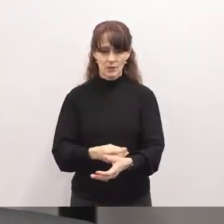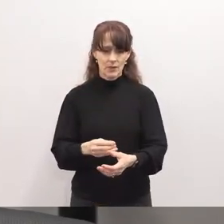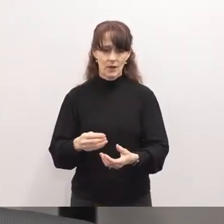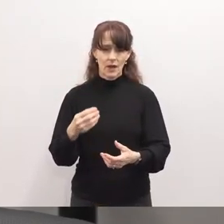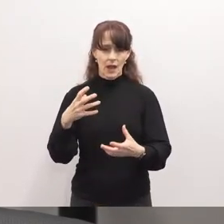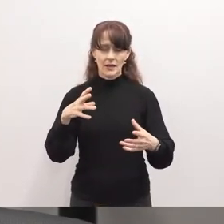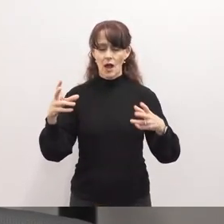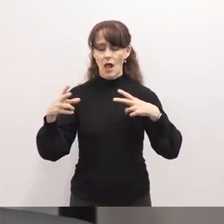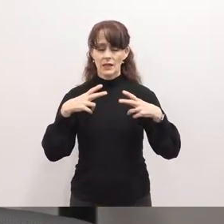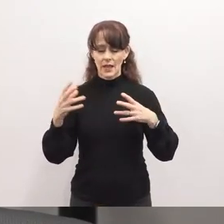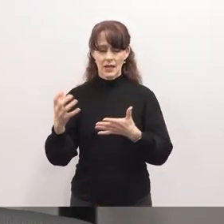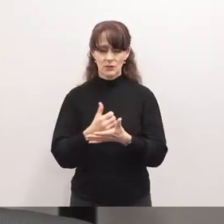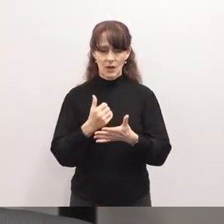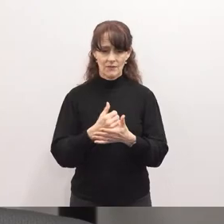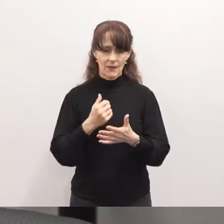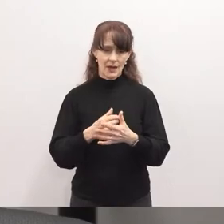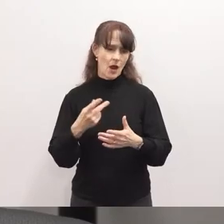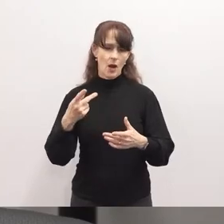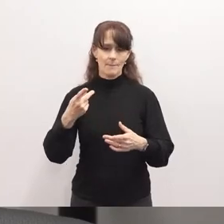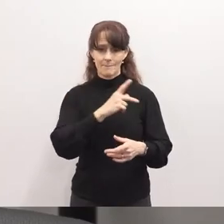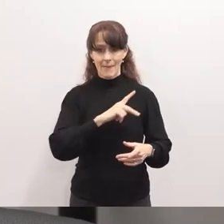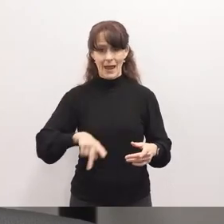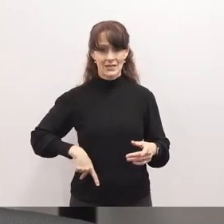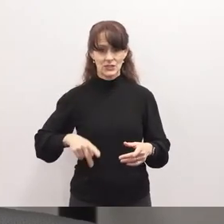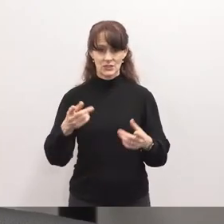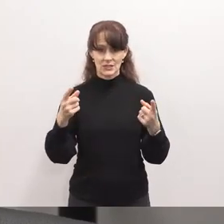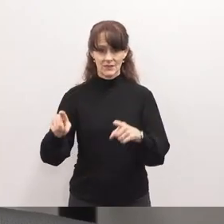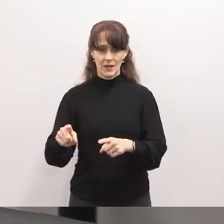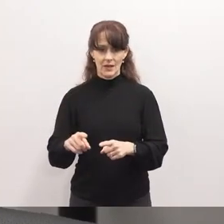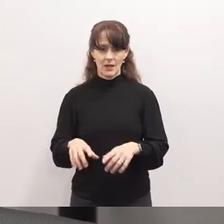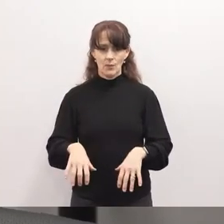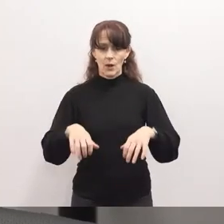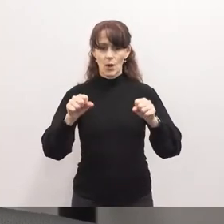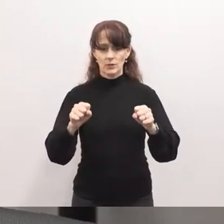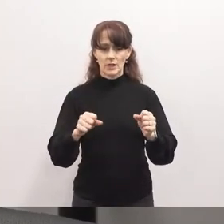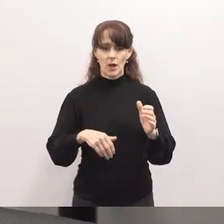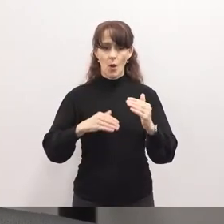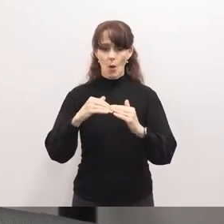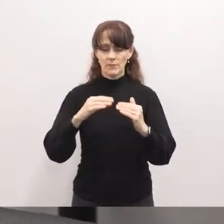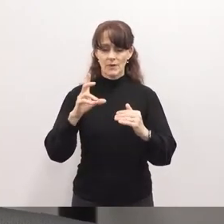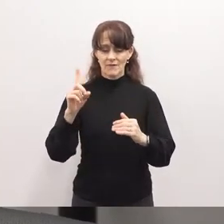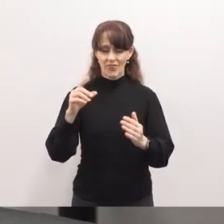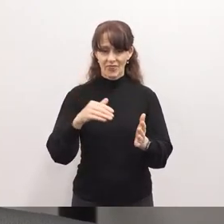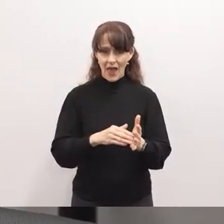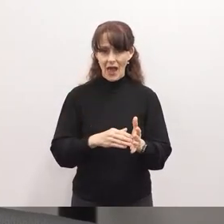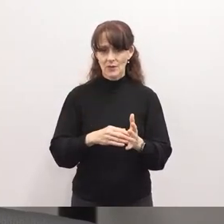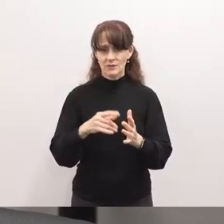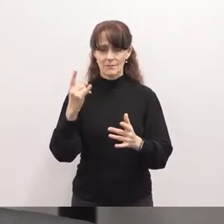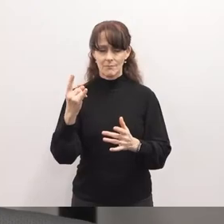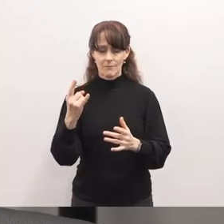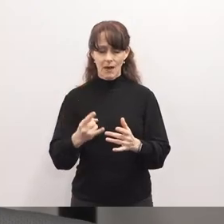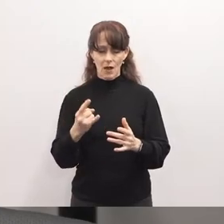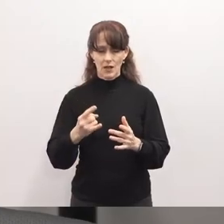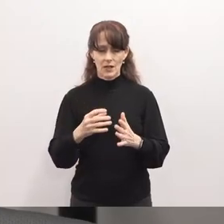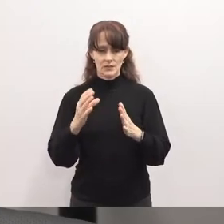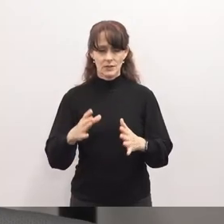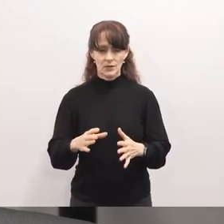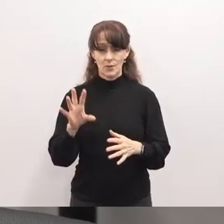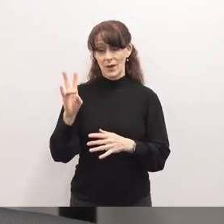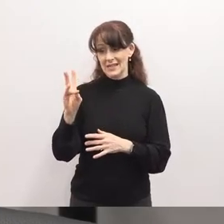Pageant. In October, our Sadie Hawkins event hosted over 1,000 Poly students. The following week, we had over 70